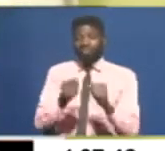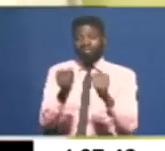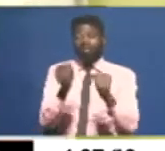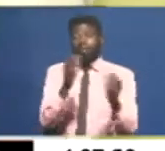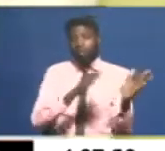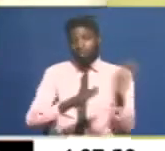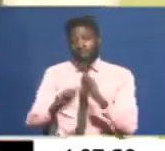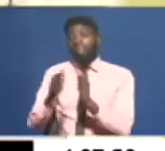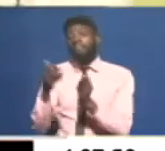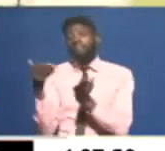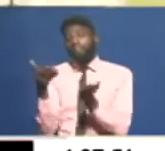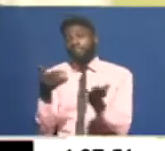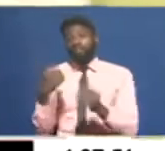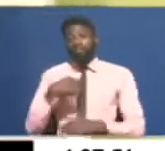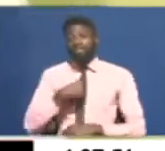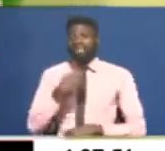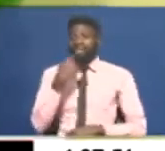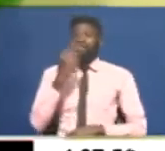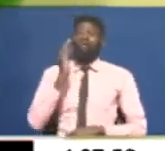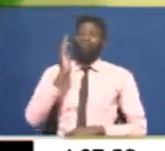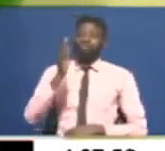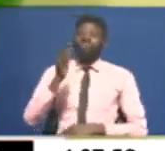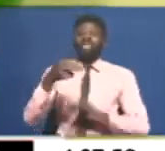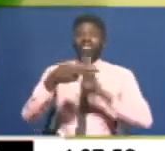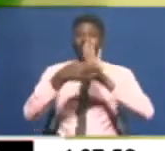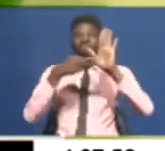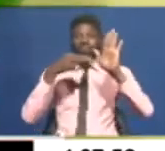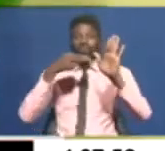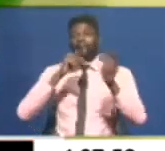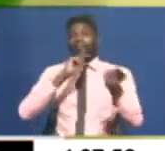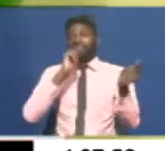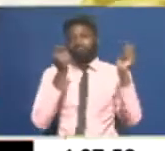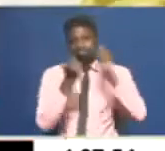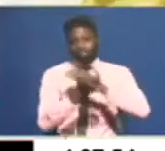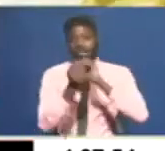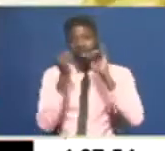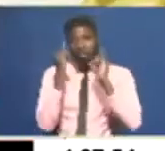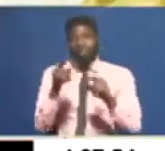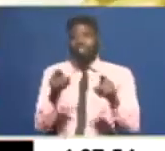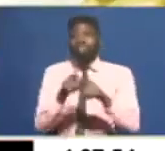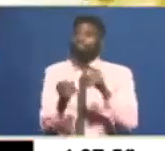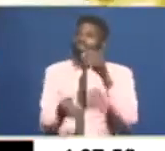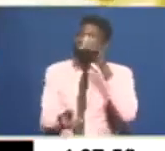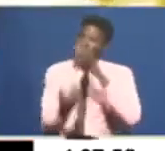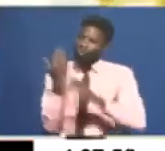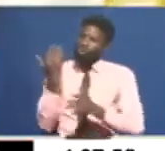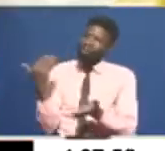we said we are going to do a rebranding and we do a relaunch.